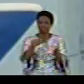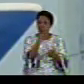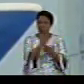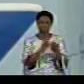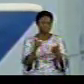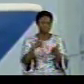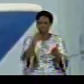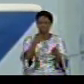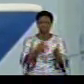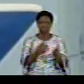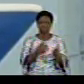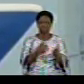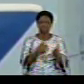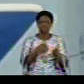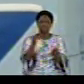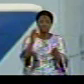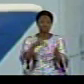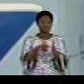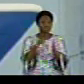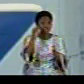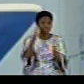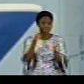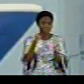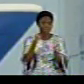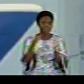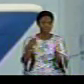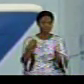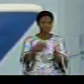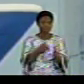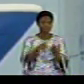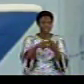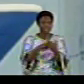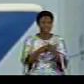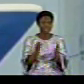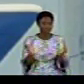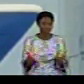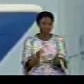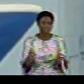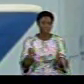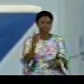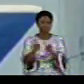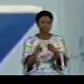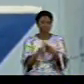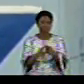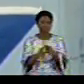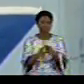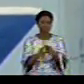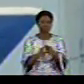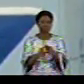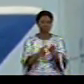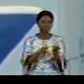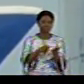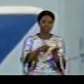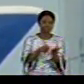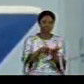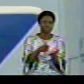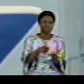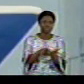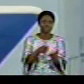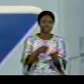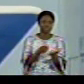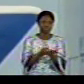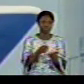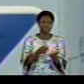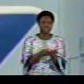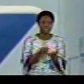this woman, we started encouraging people to check themselves and that they will see what the Lord has